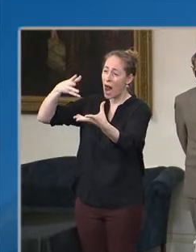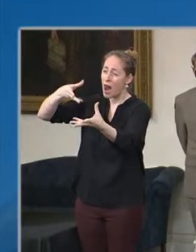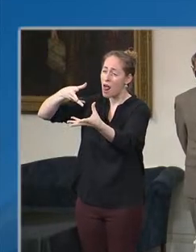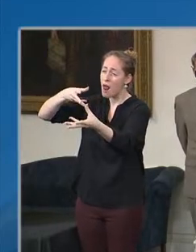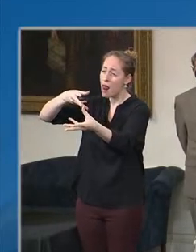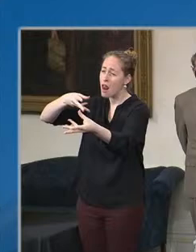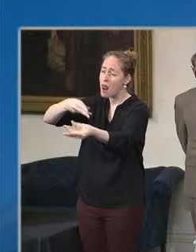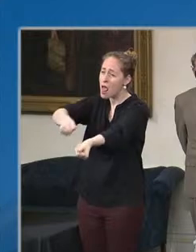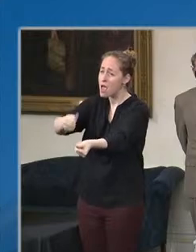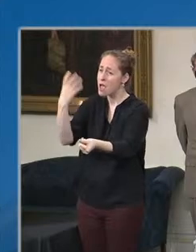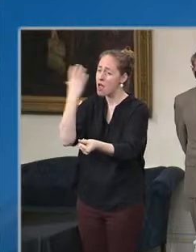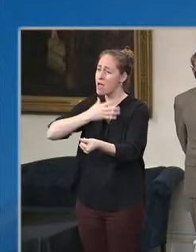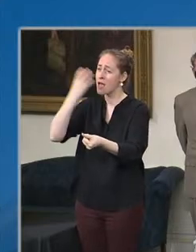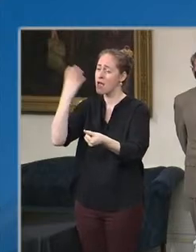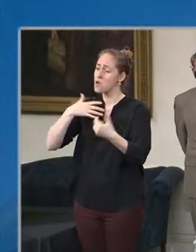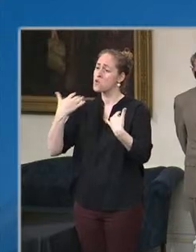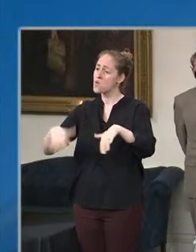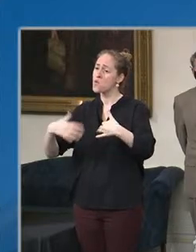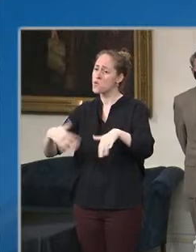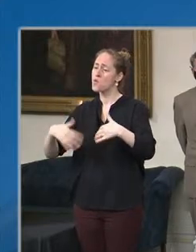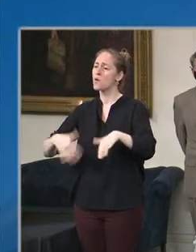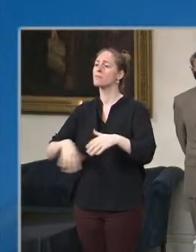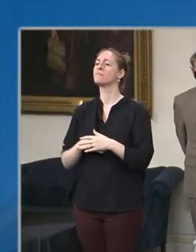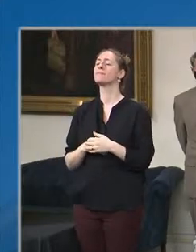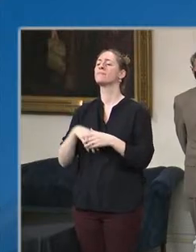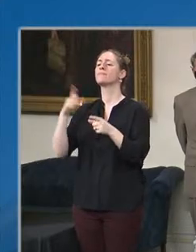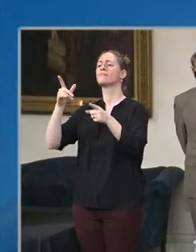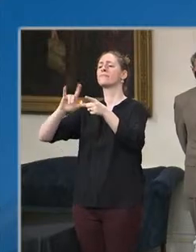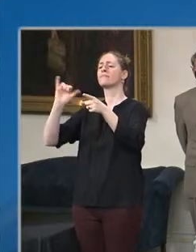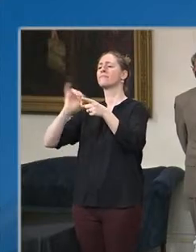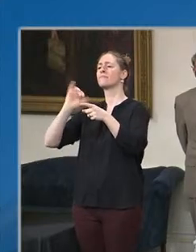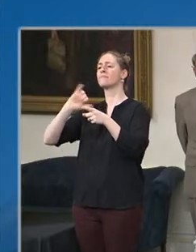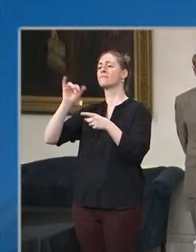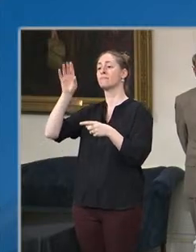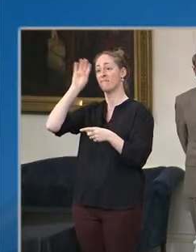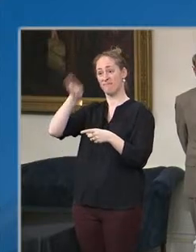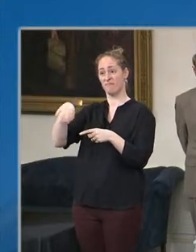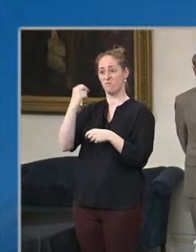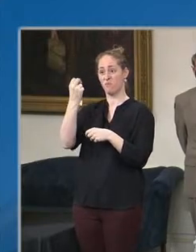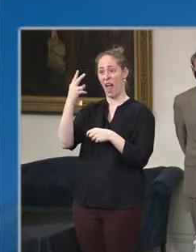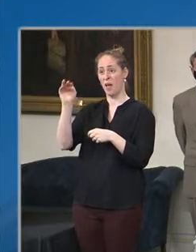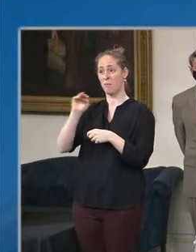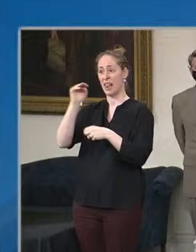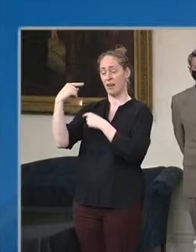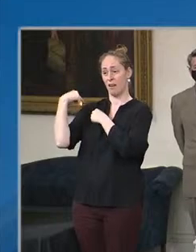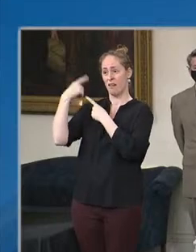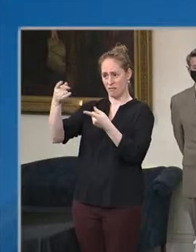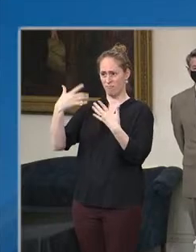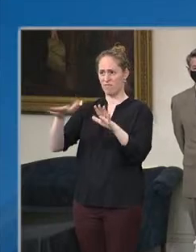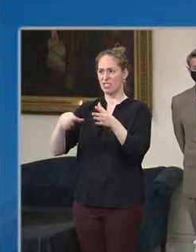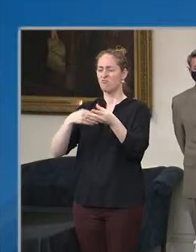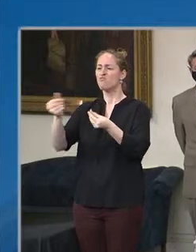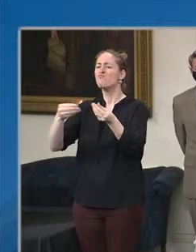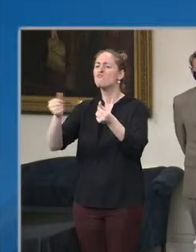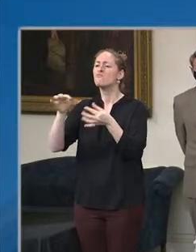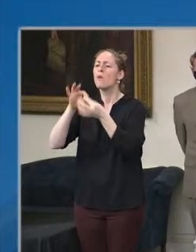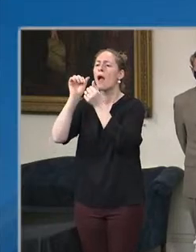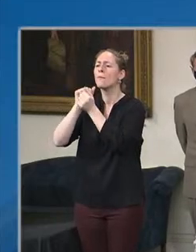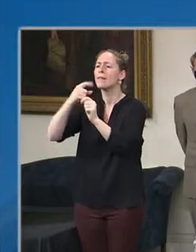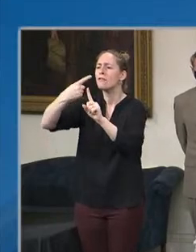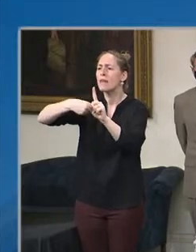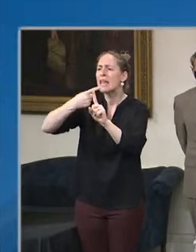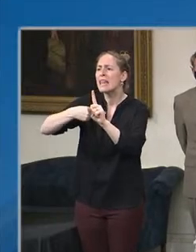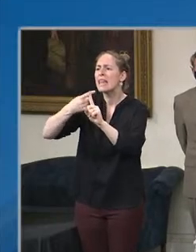are also releasing $12 million through the Rental Housing Works program, which will spur even more projects and create even